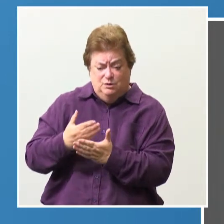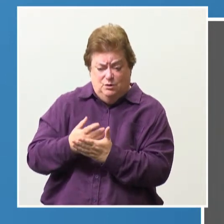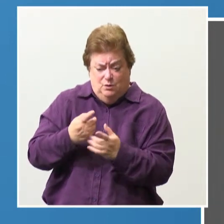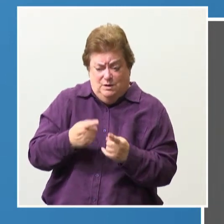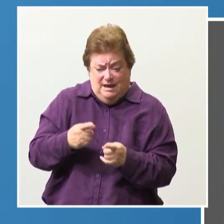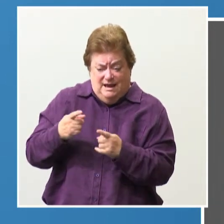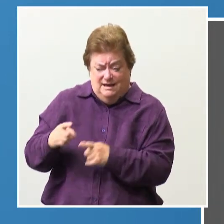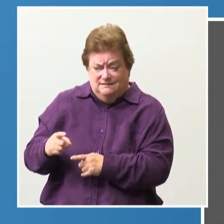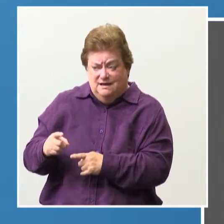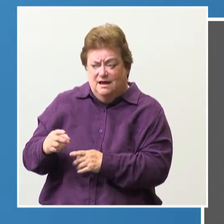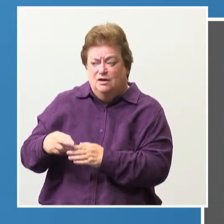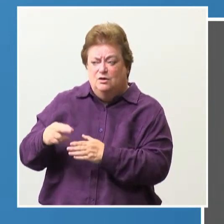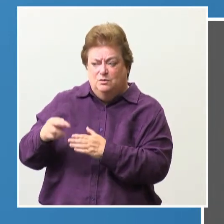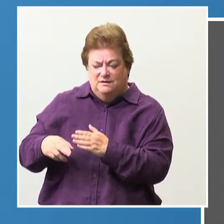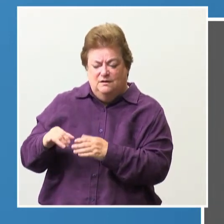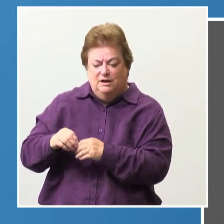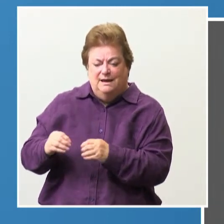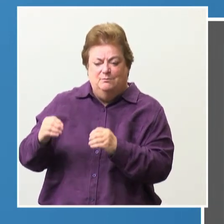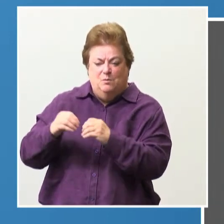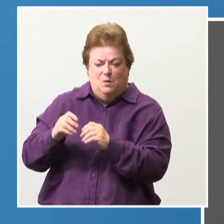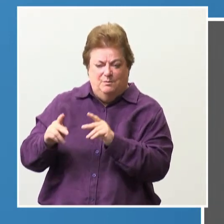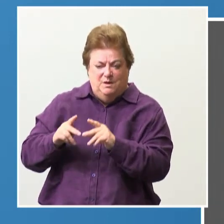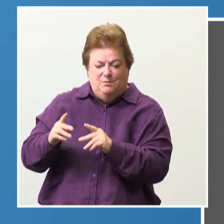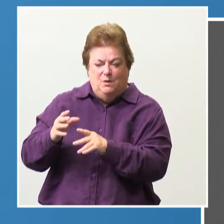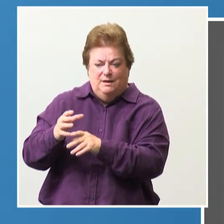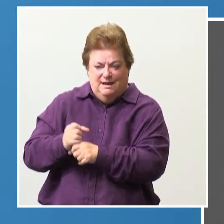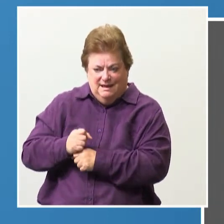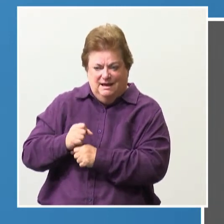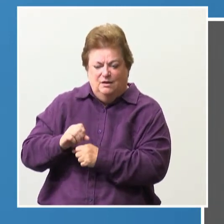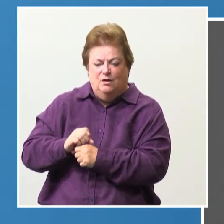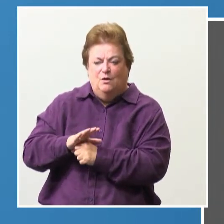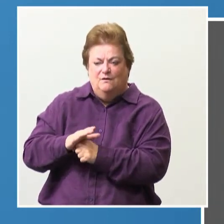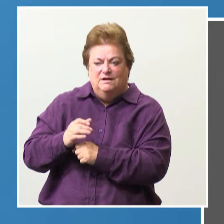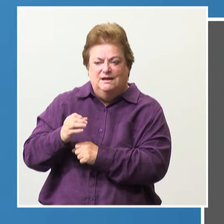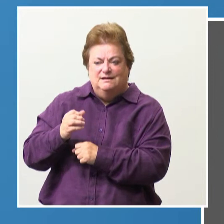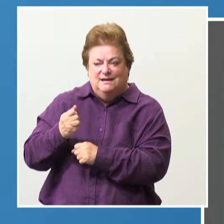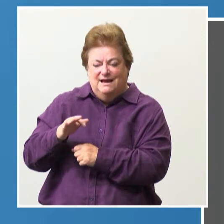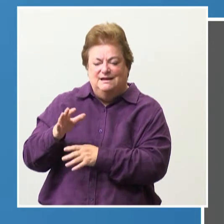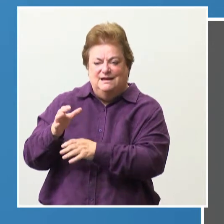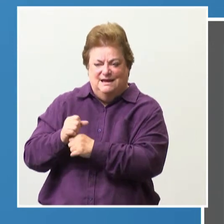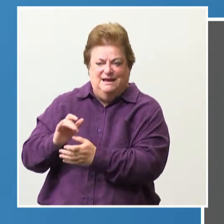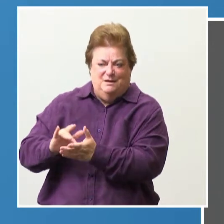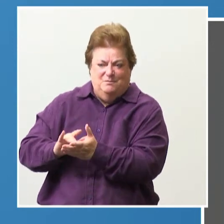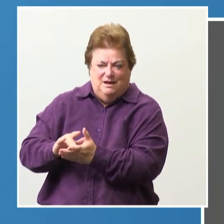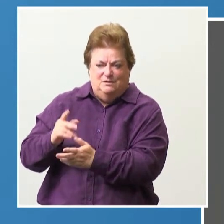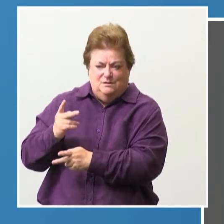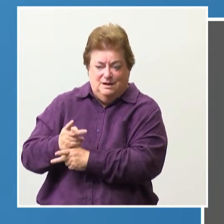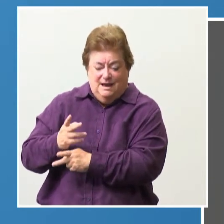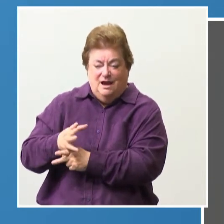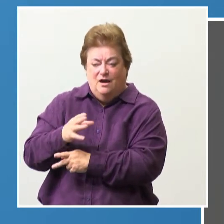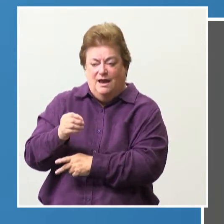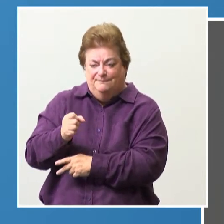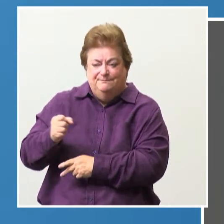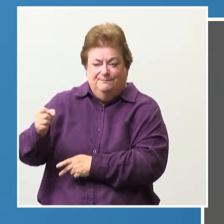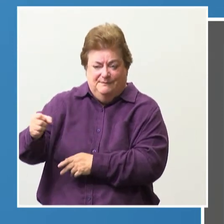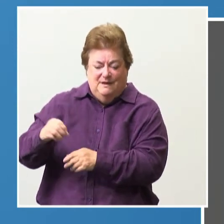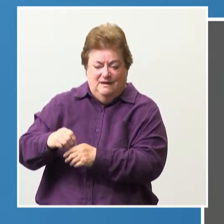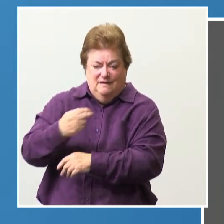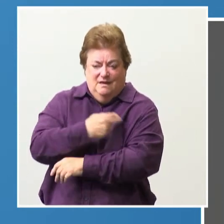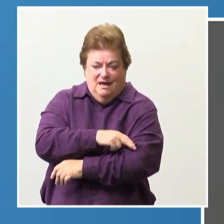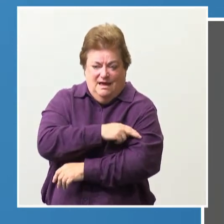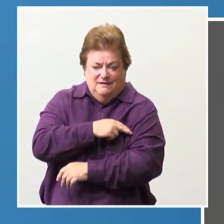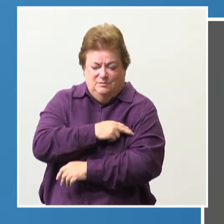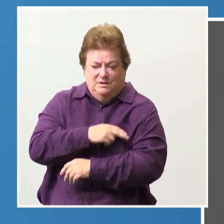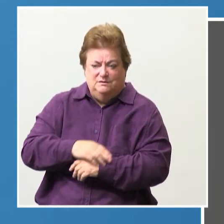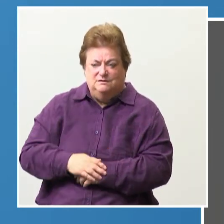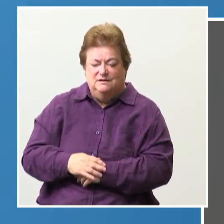weeks have resulted in more people with COVID-19 seeking medical care and being admitted to our hospitals.